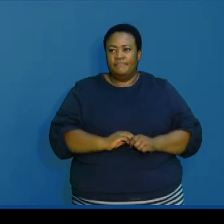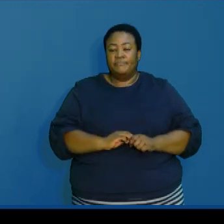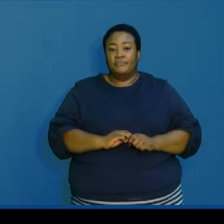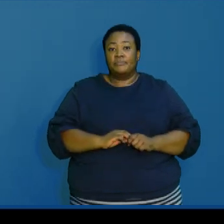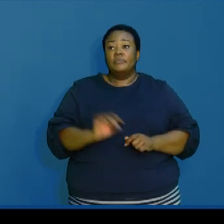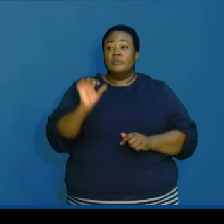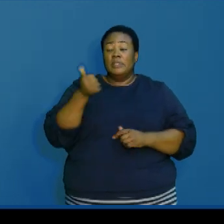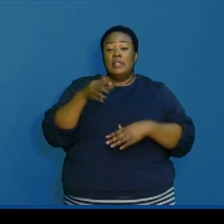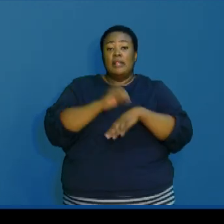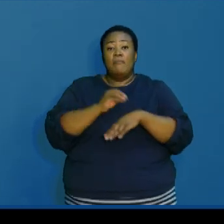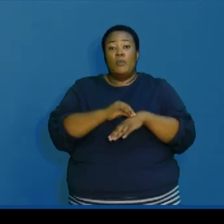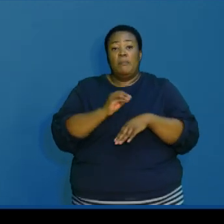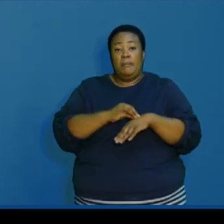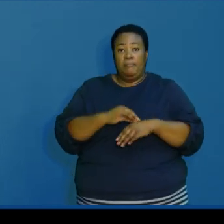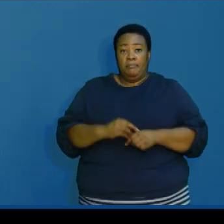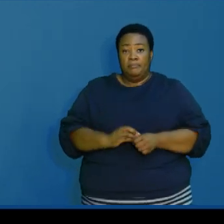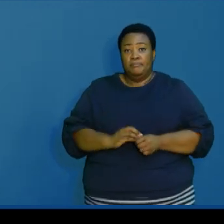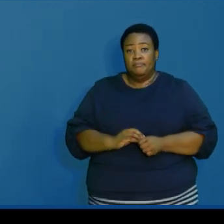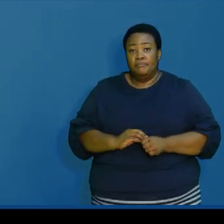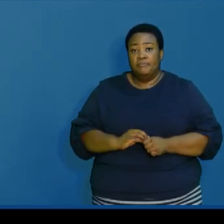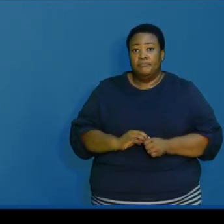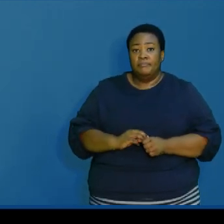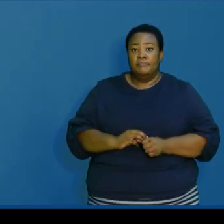Another problematic problem.